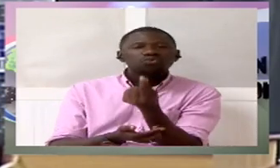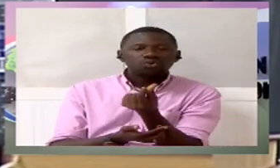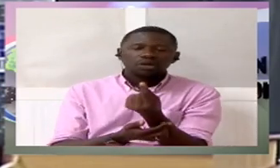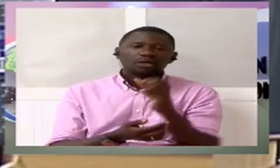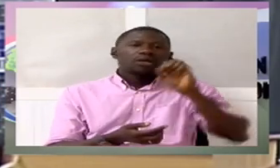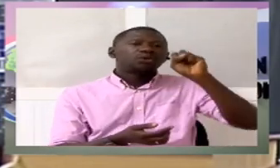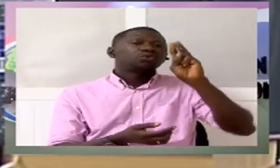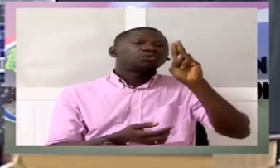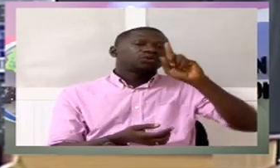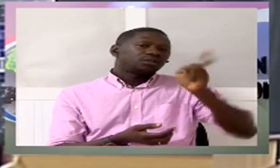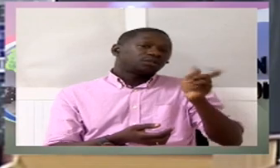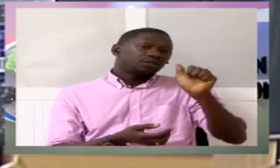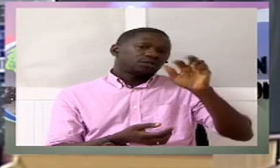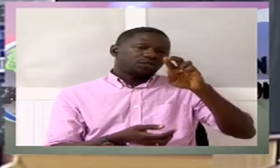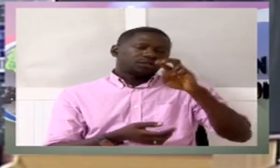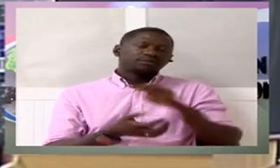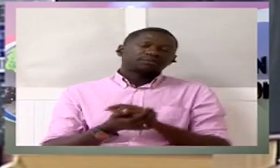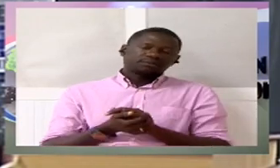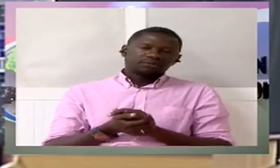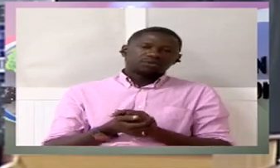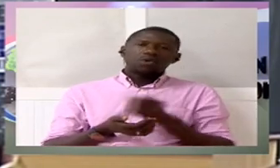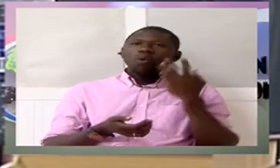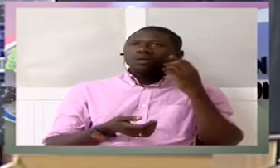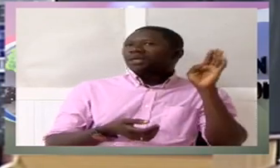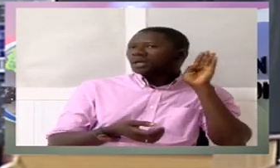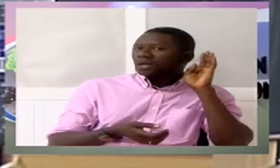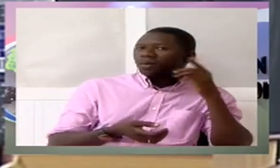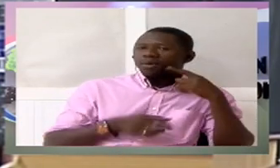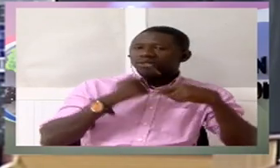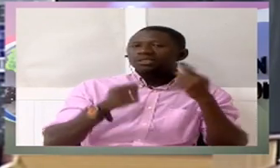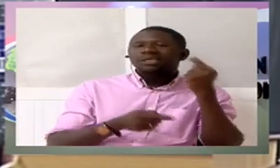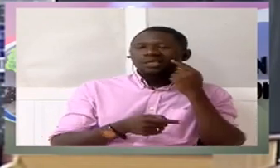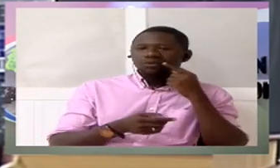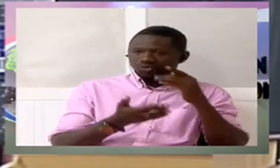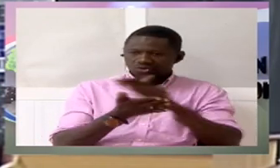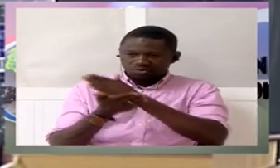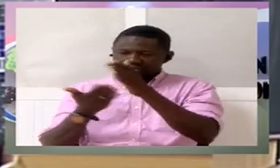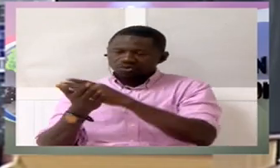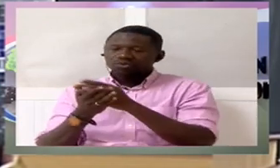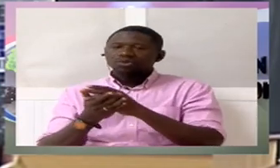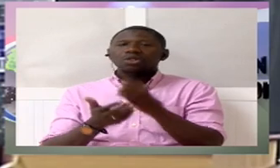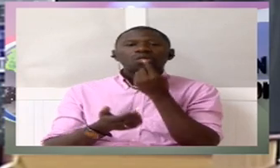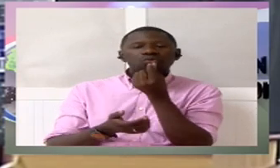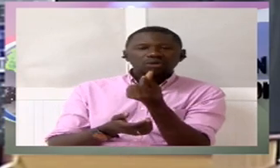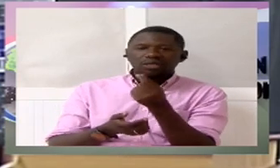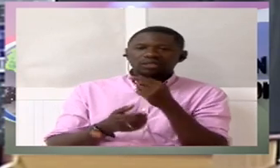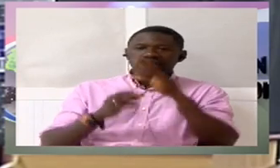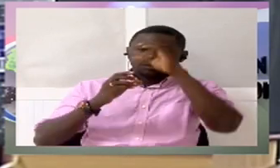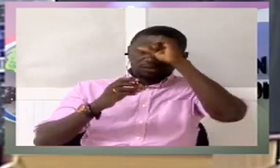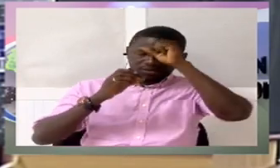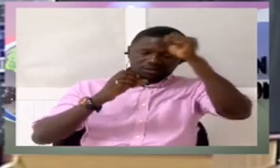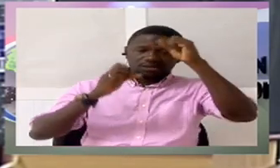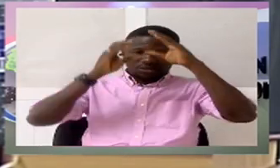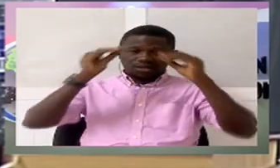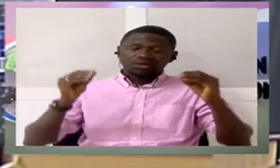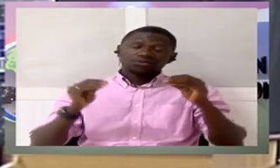When I got to hear about the day on which he was to distribute the sugar at the state house, I went to